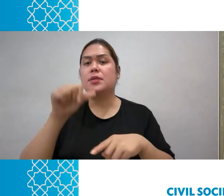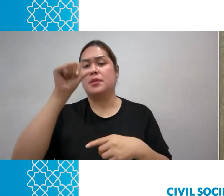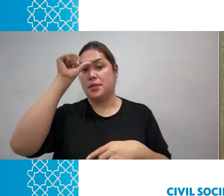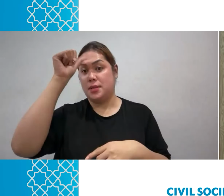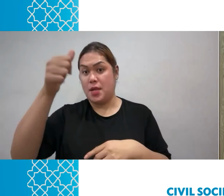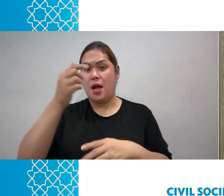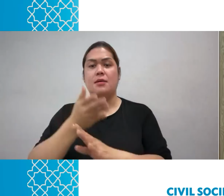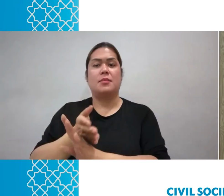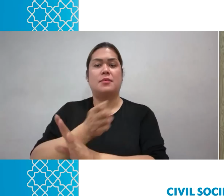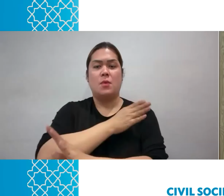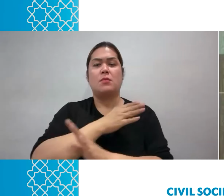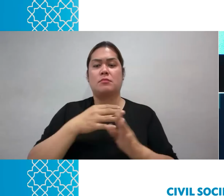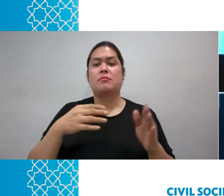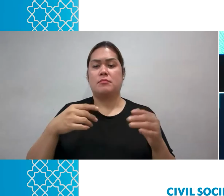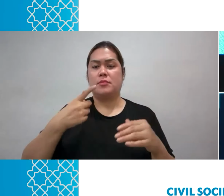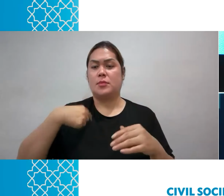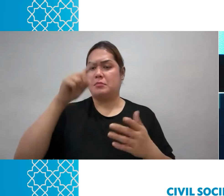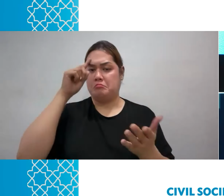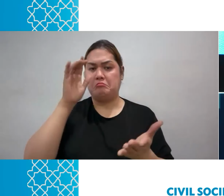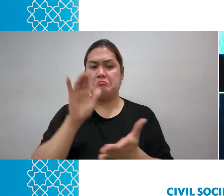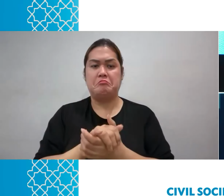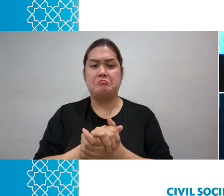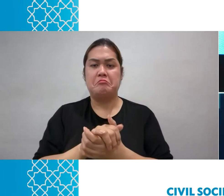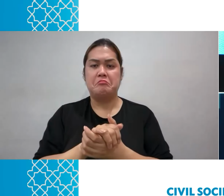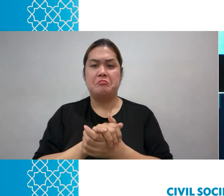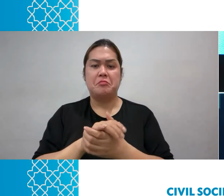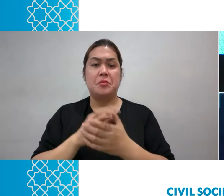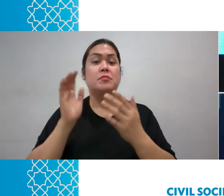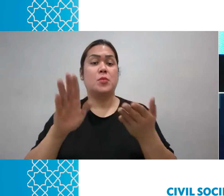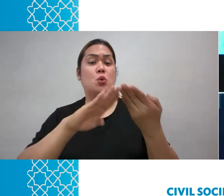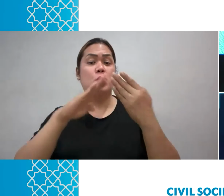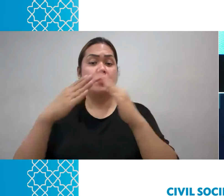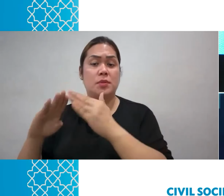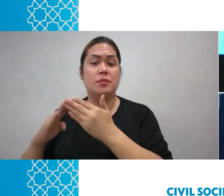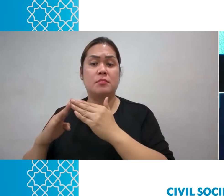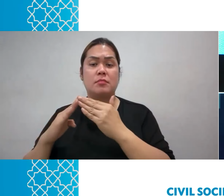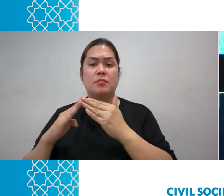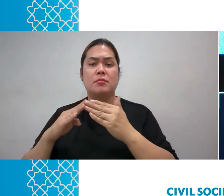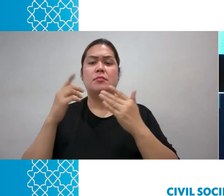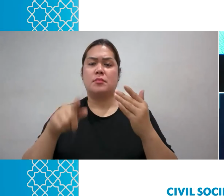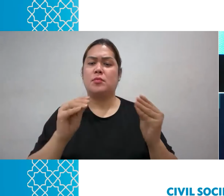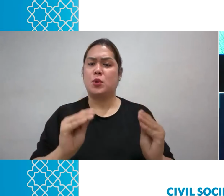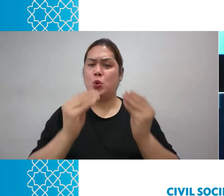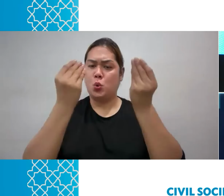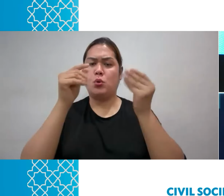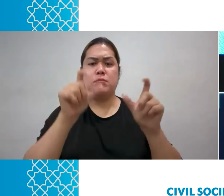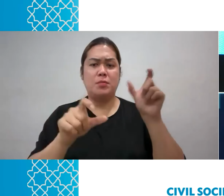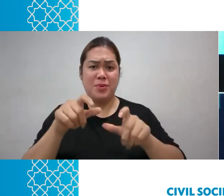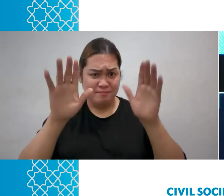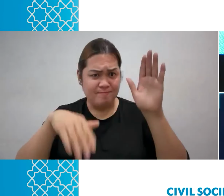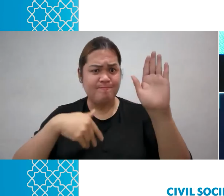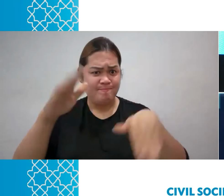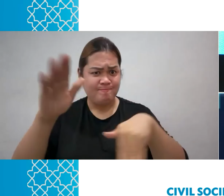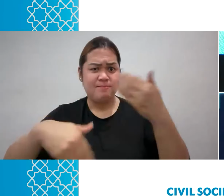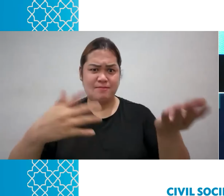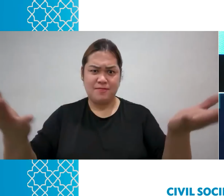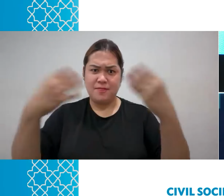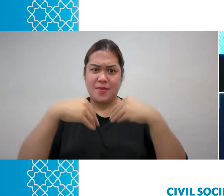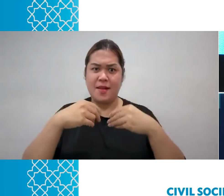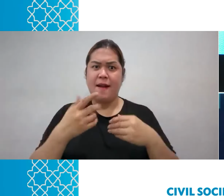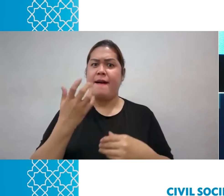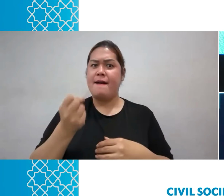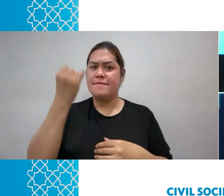believe that community engagement, especially with the participation of young people, will drive one idea into actual